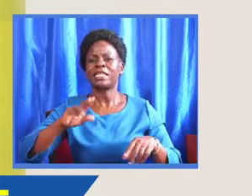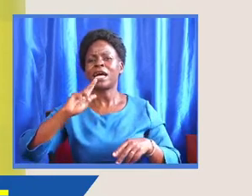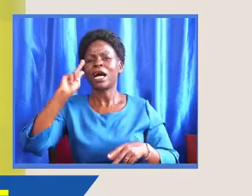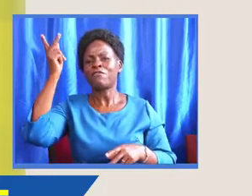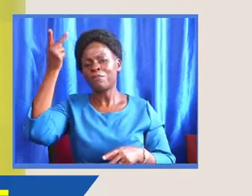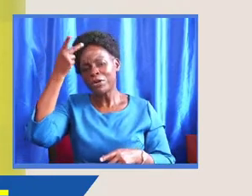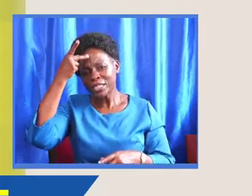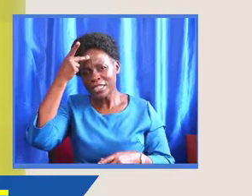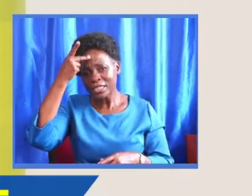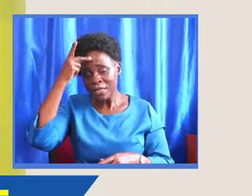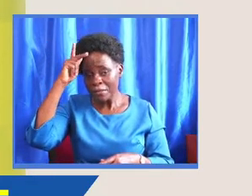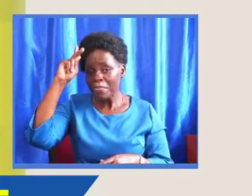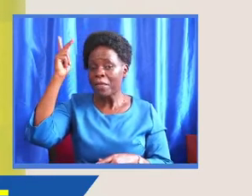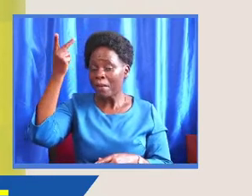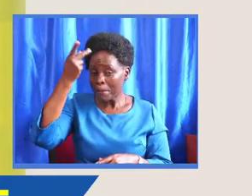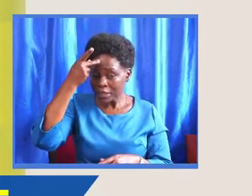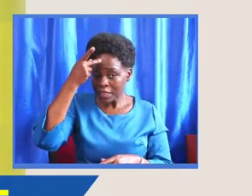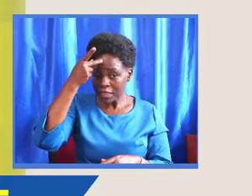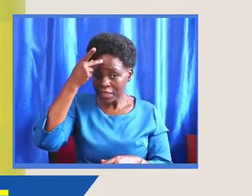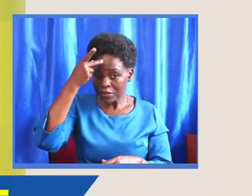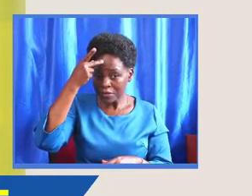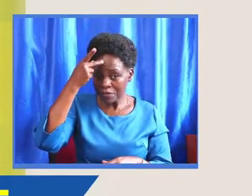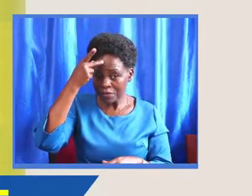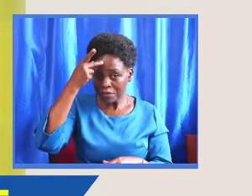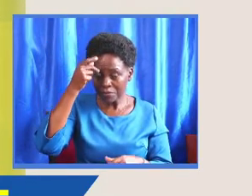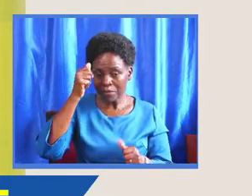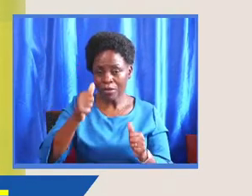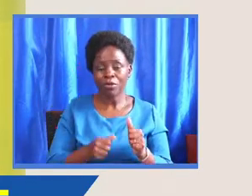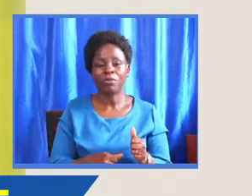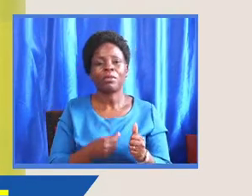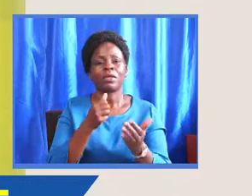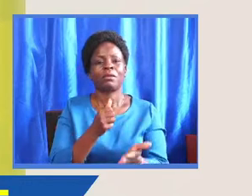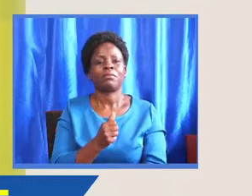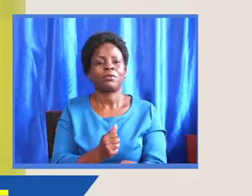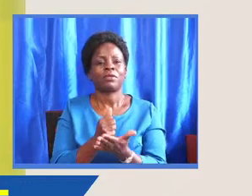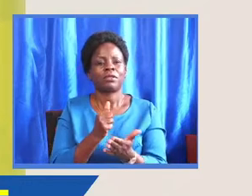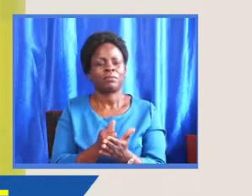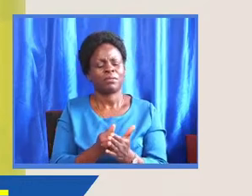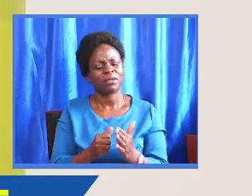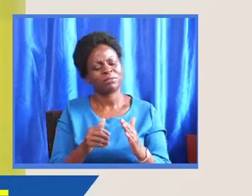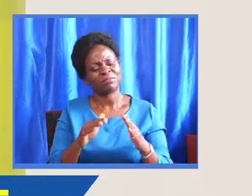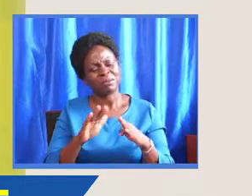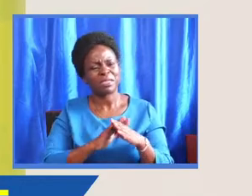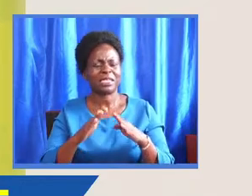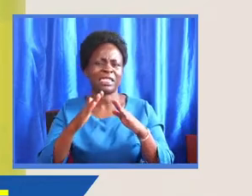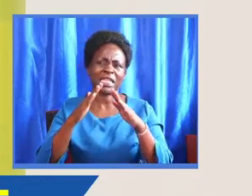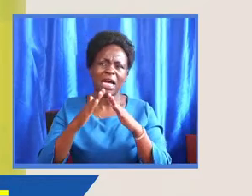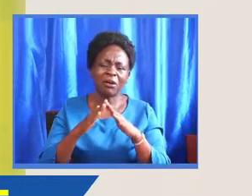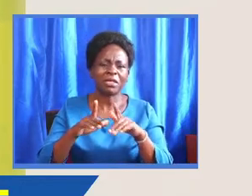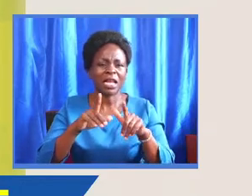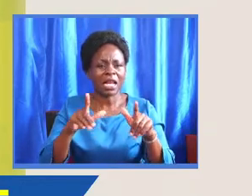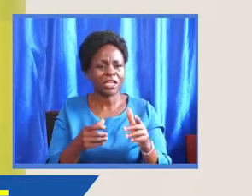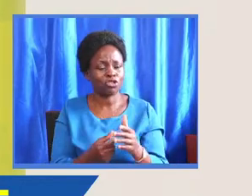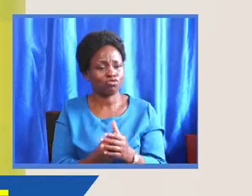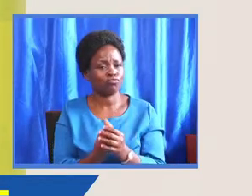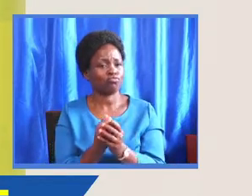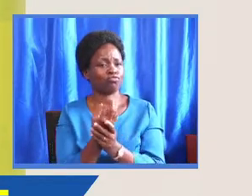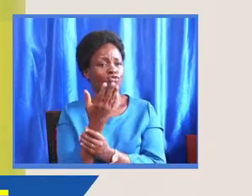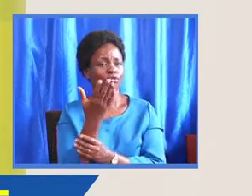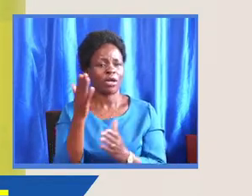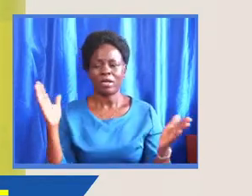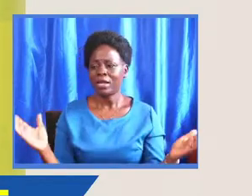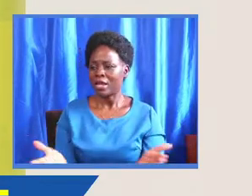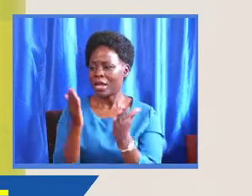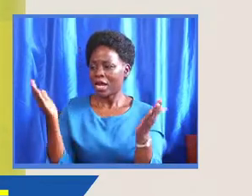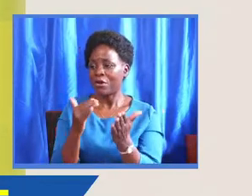that are that will be able to enable real estate to grow further and to encourage investors to